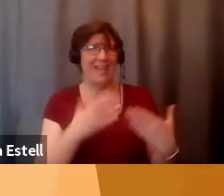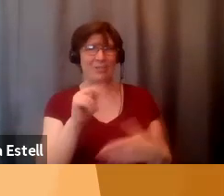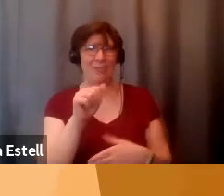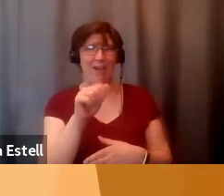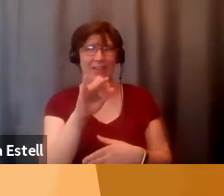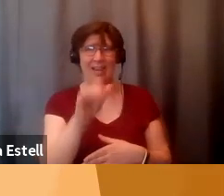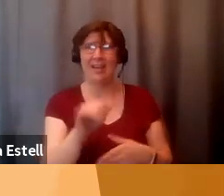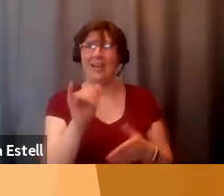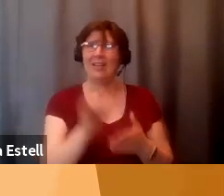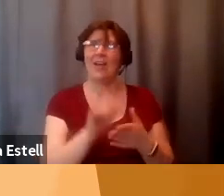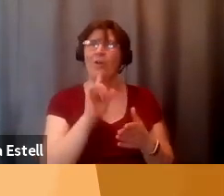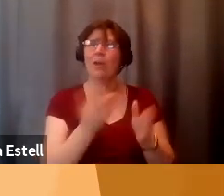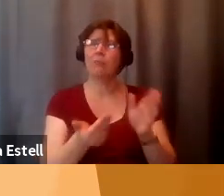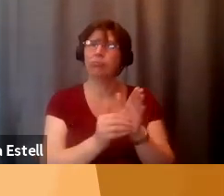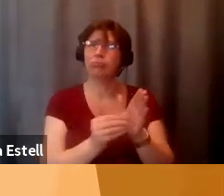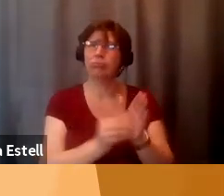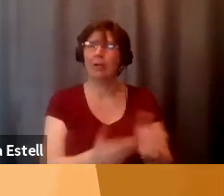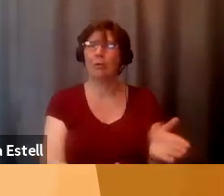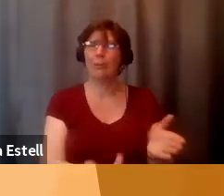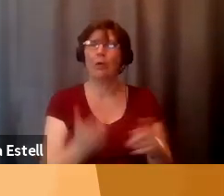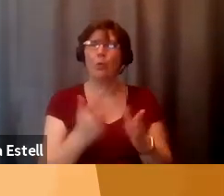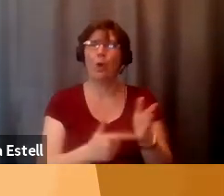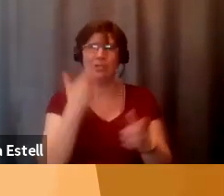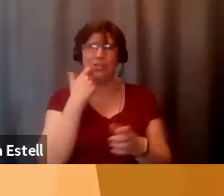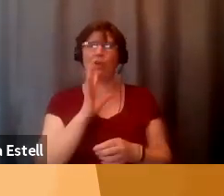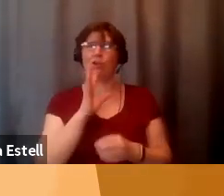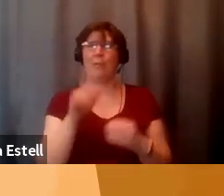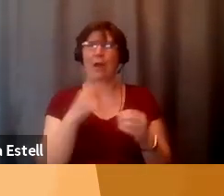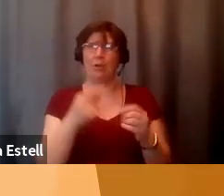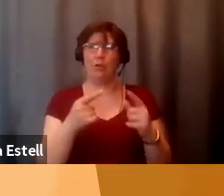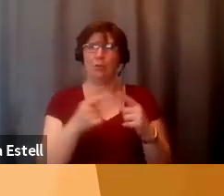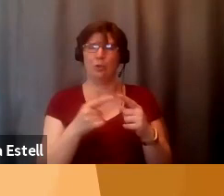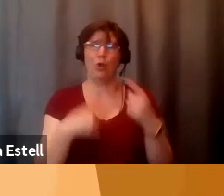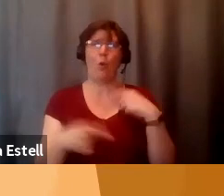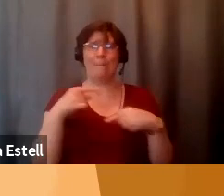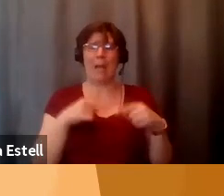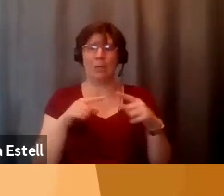So that sort of reiterated what we were talking about. And just to go back to the initial